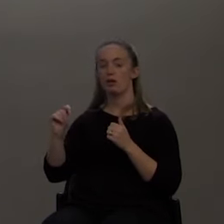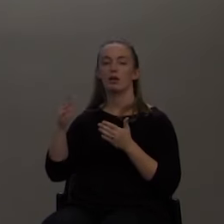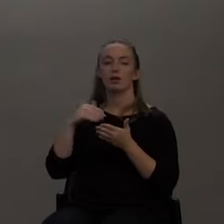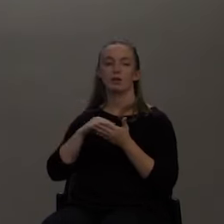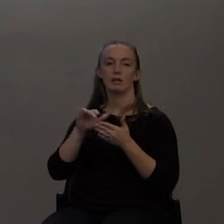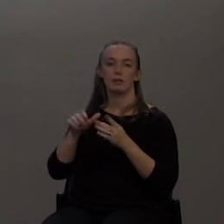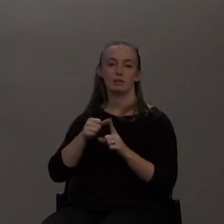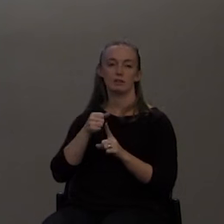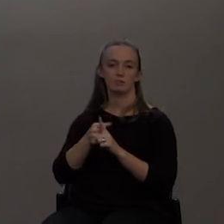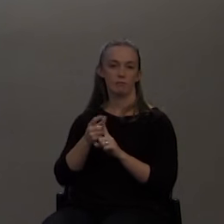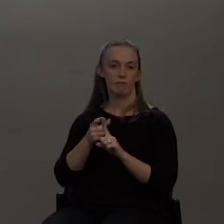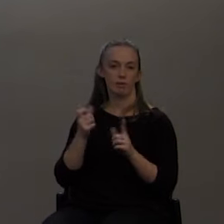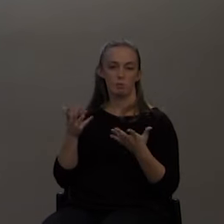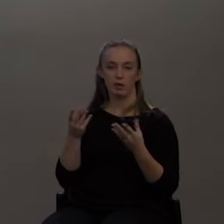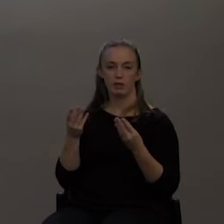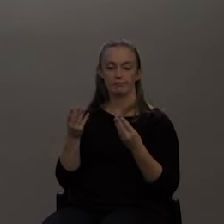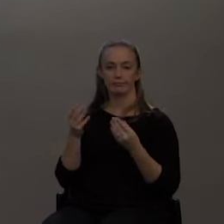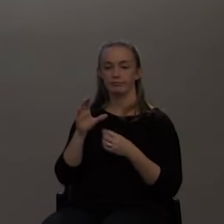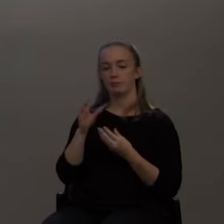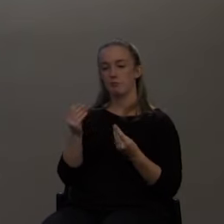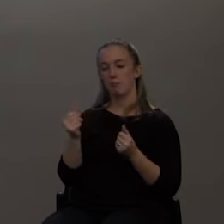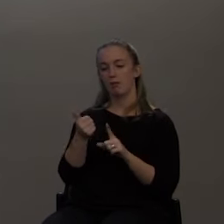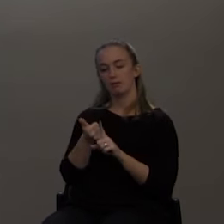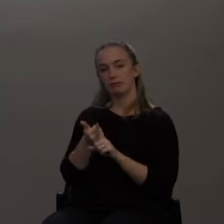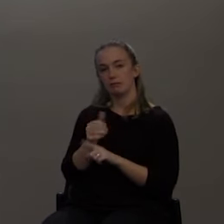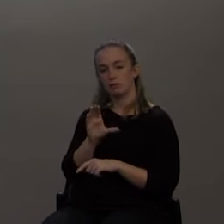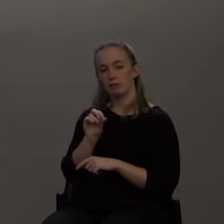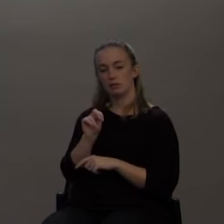of the property and by its location.